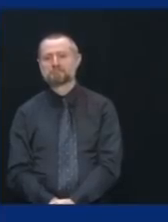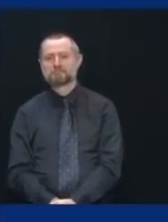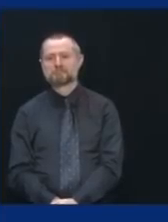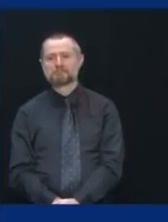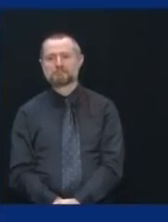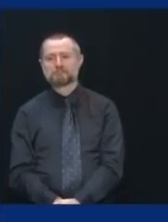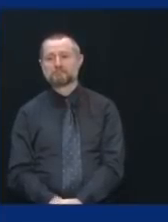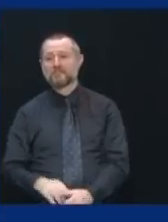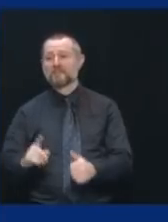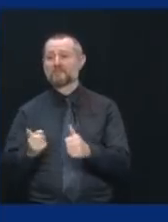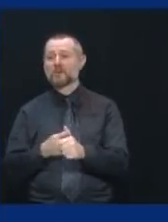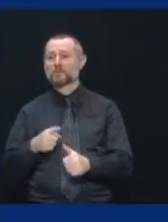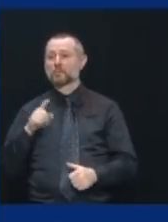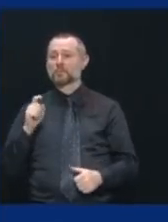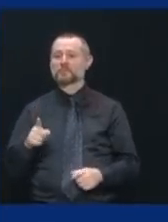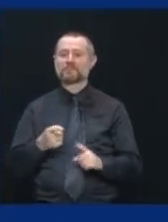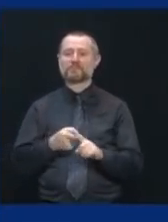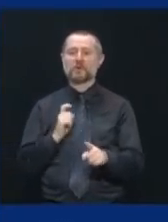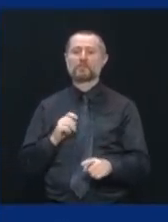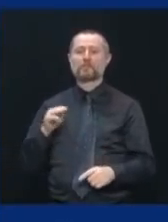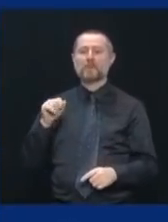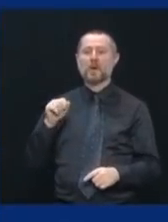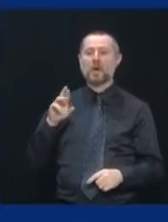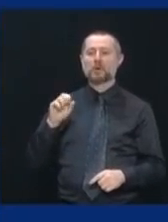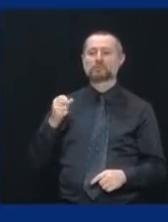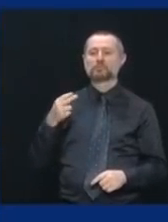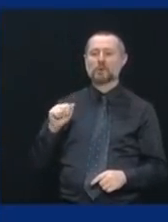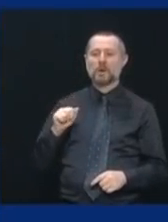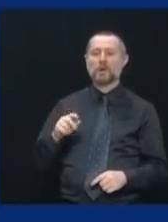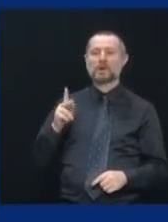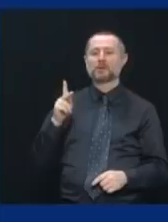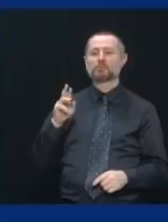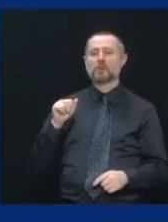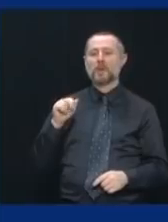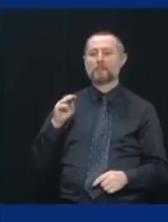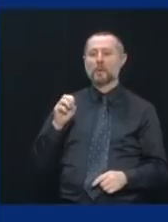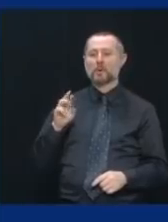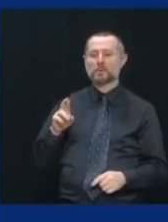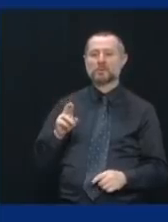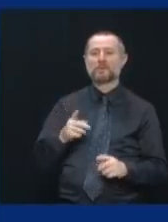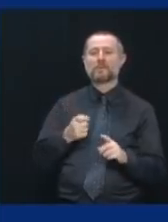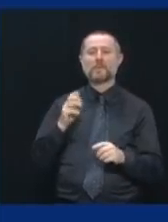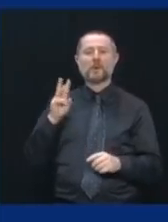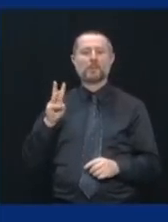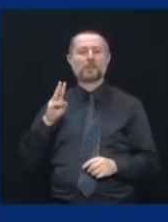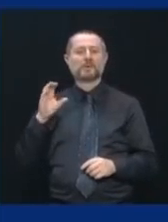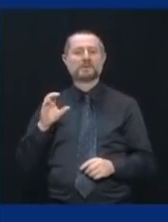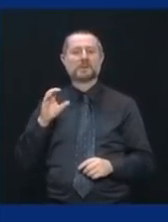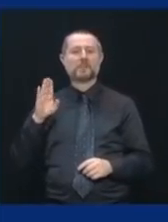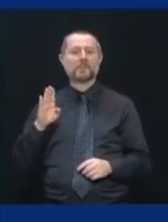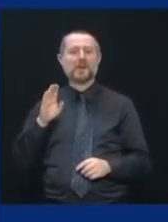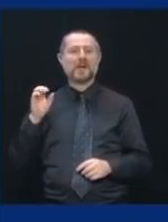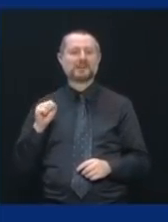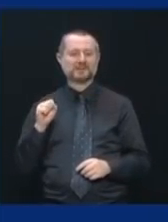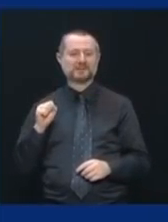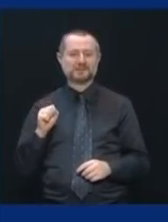Governor, your first question is from Marcia Kramer of WCBS. Marcia, please unmute your microphone. Your line is